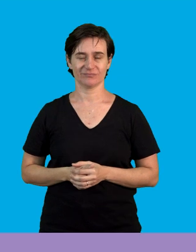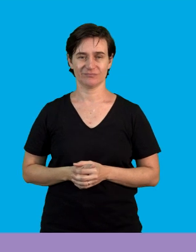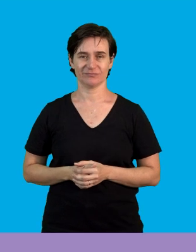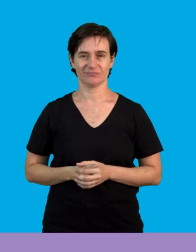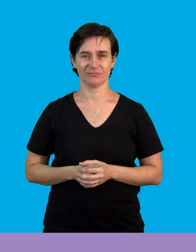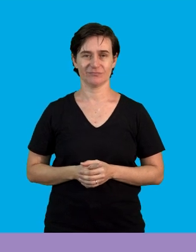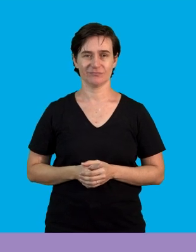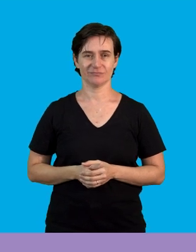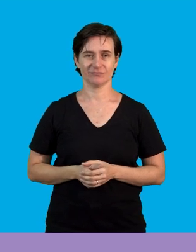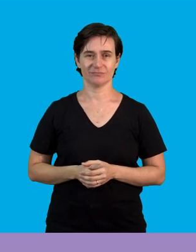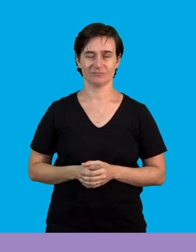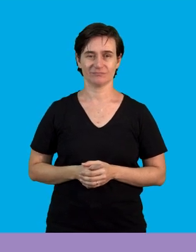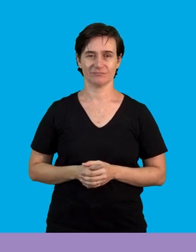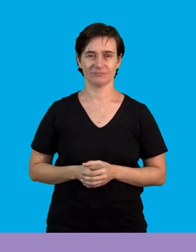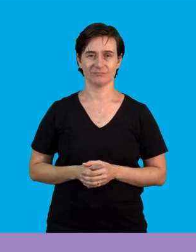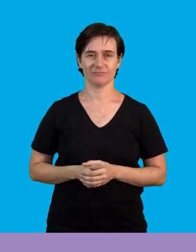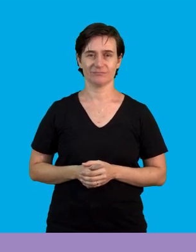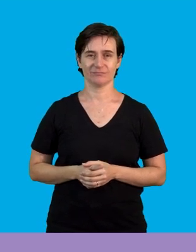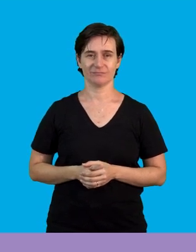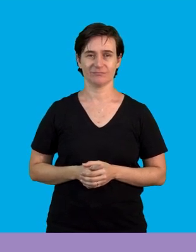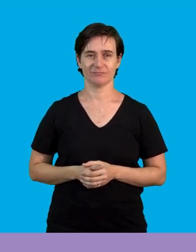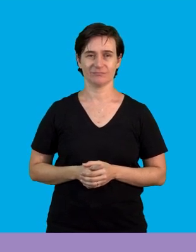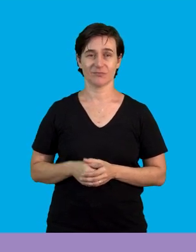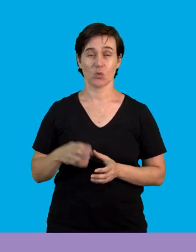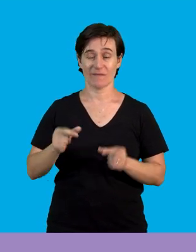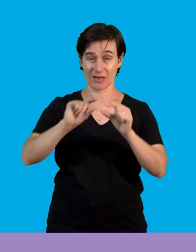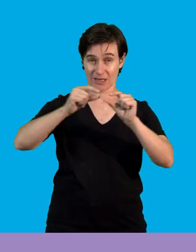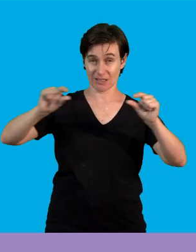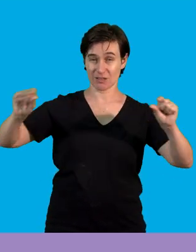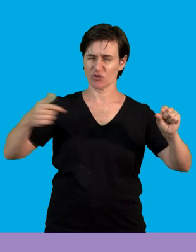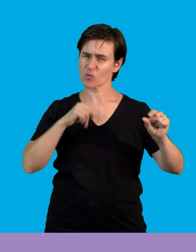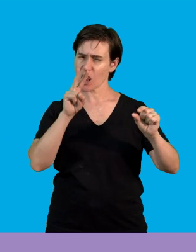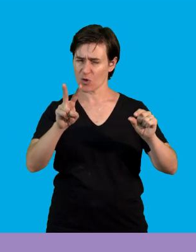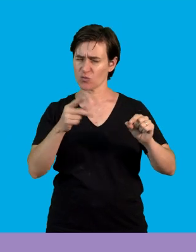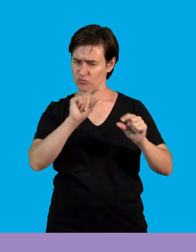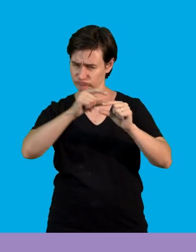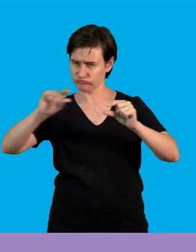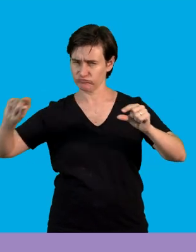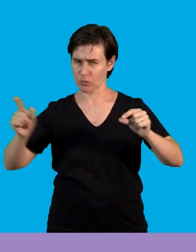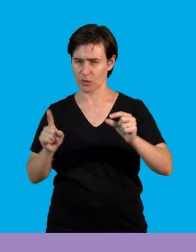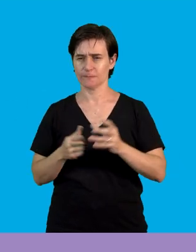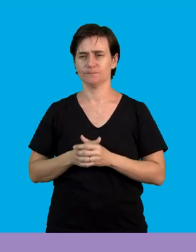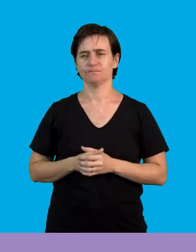and unlike term. Now, we have an expression. Let's look at that expression together.